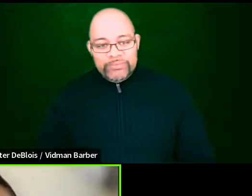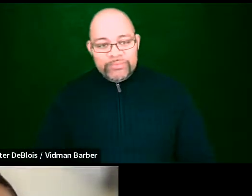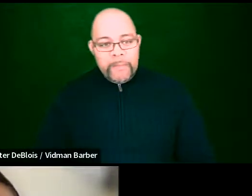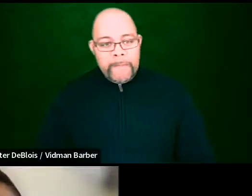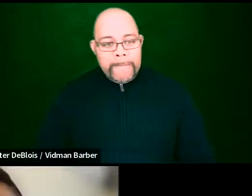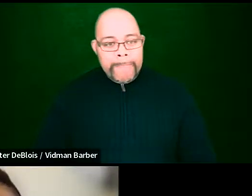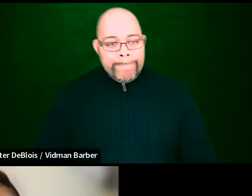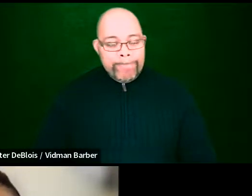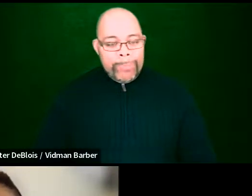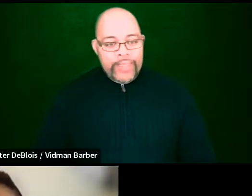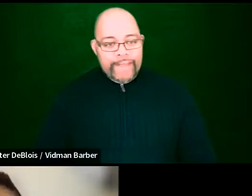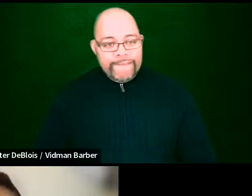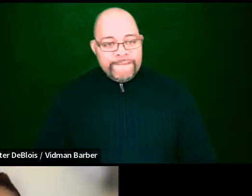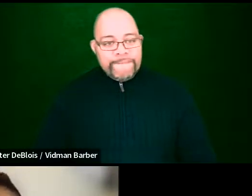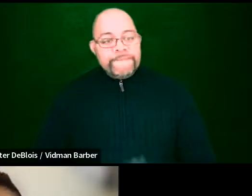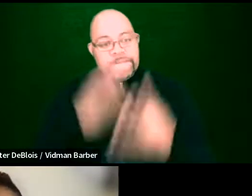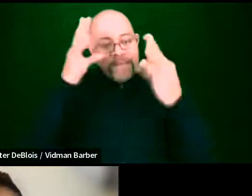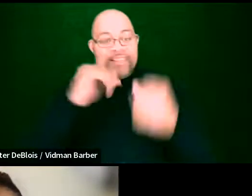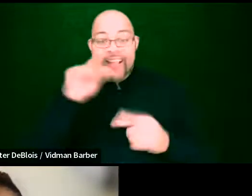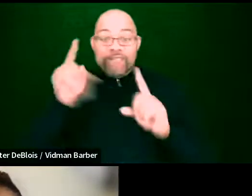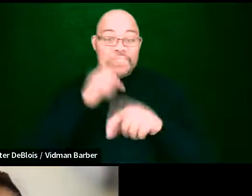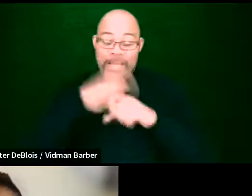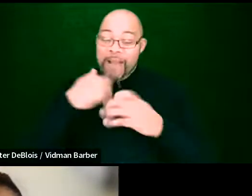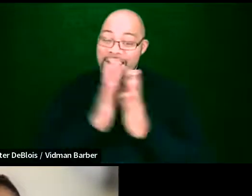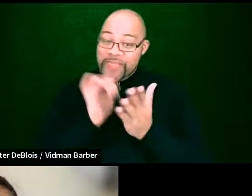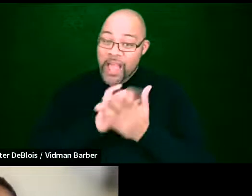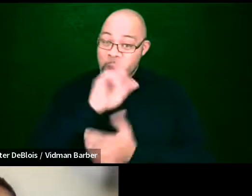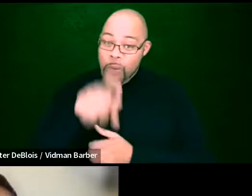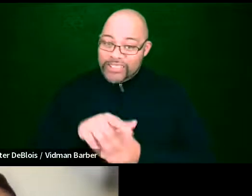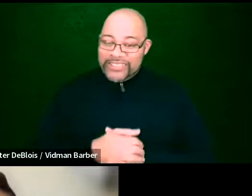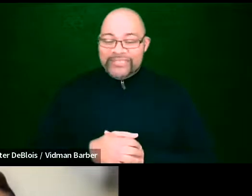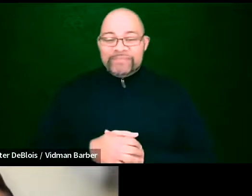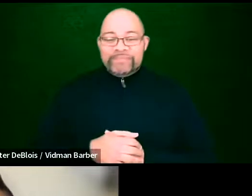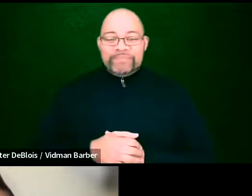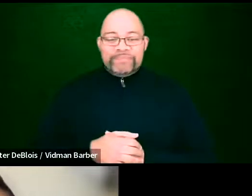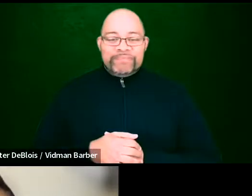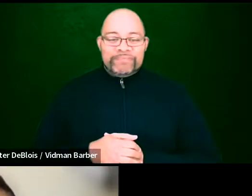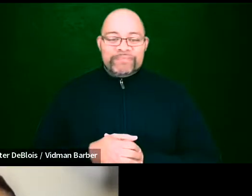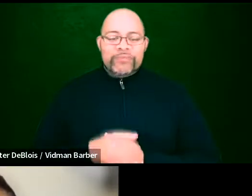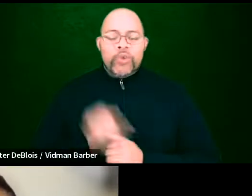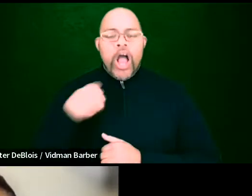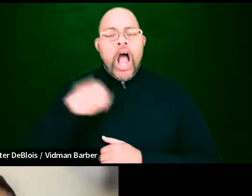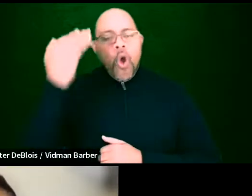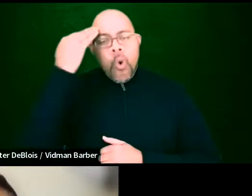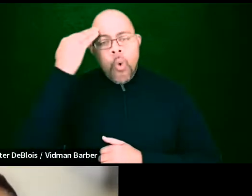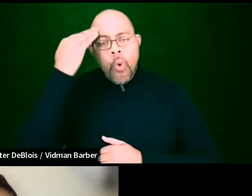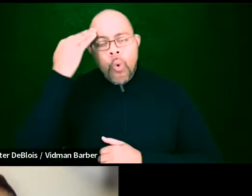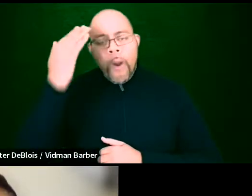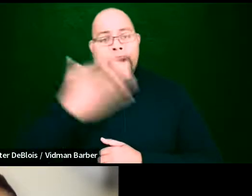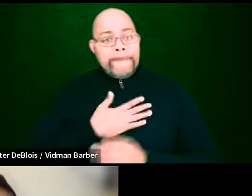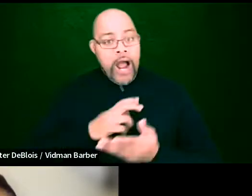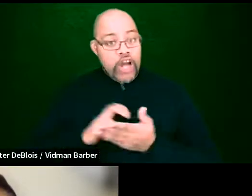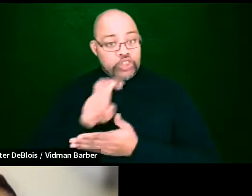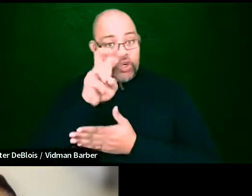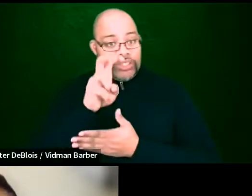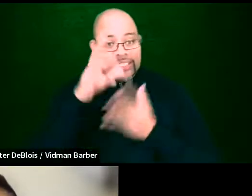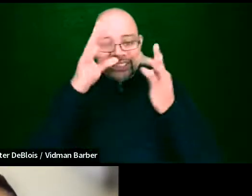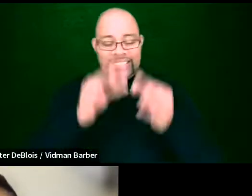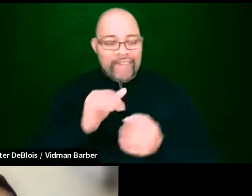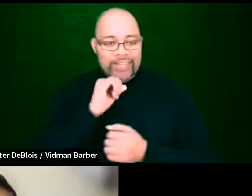Oh, definitely not the first time I've been asked this question. So I know my journey is definitely